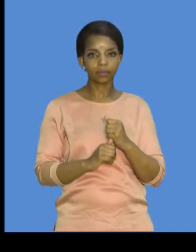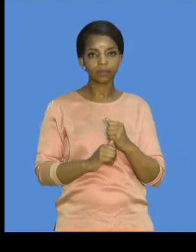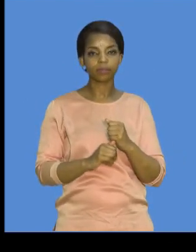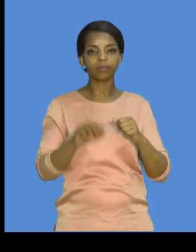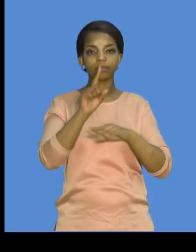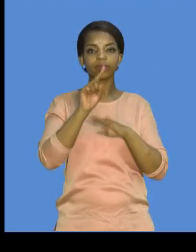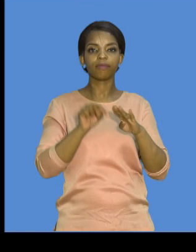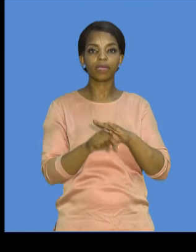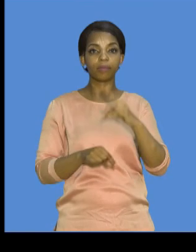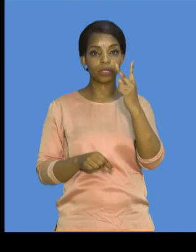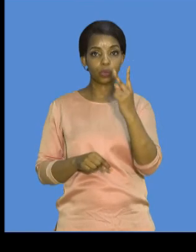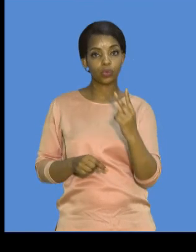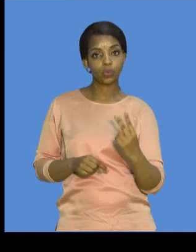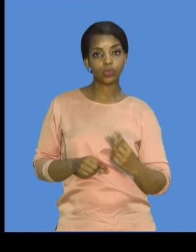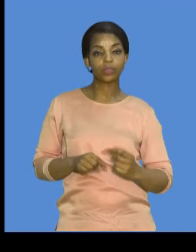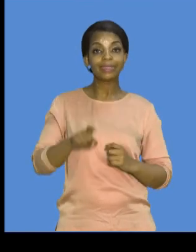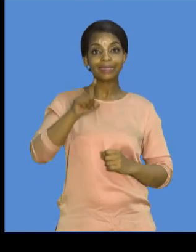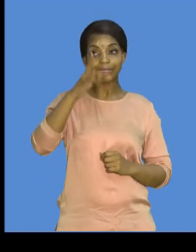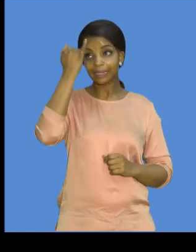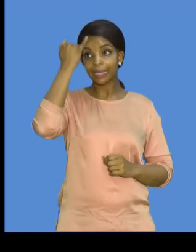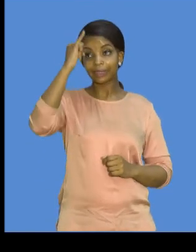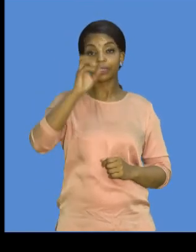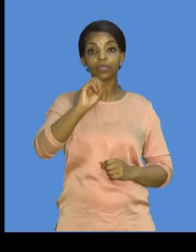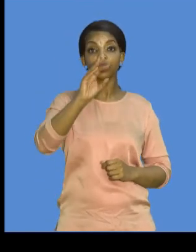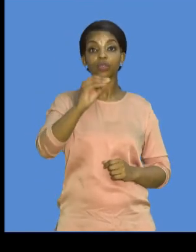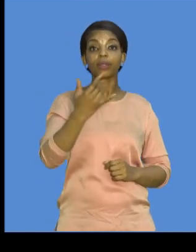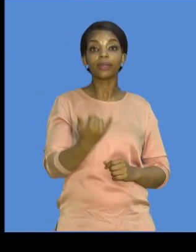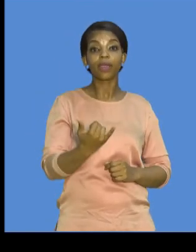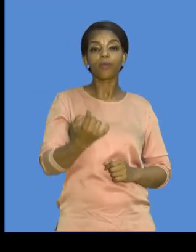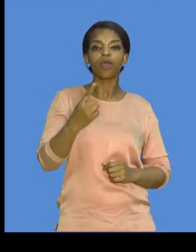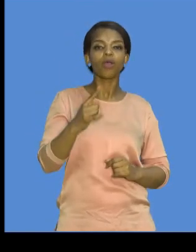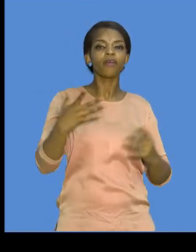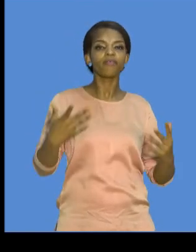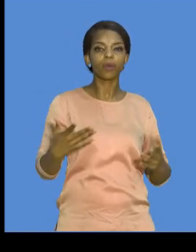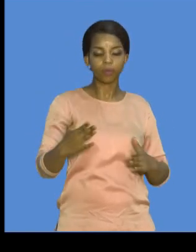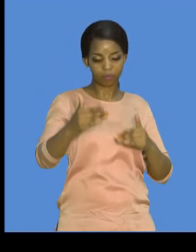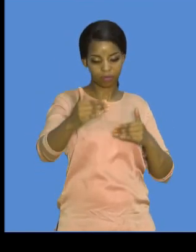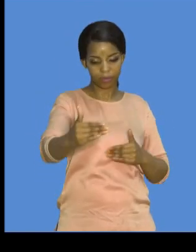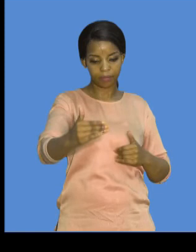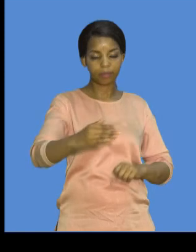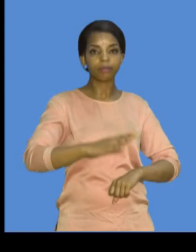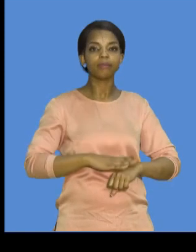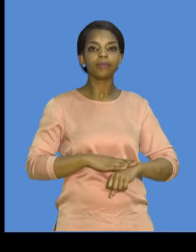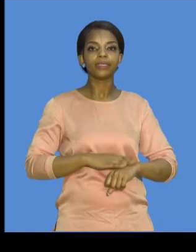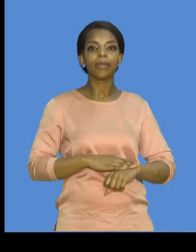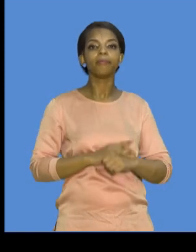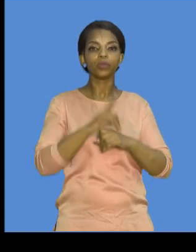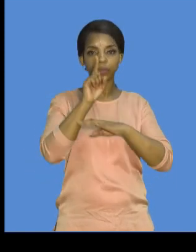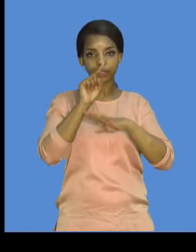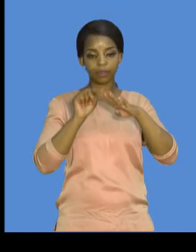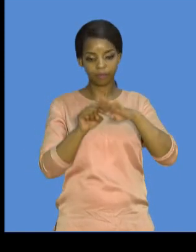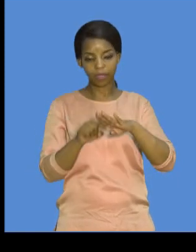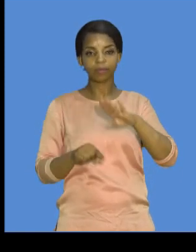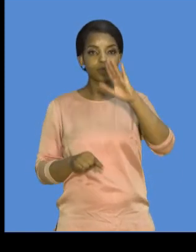the big idea here is. For the compounding period, you divide the I by the compounding period,